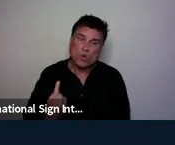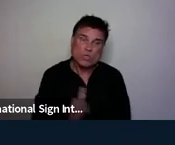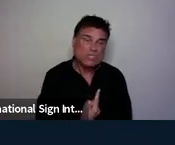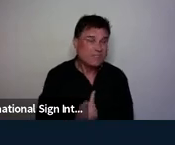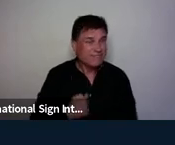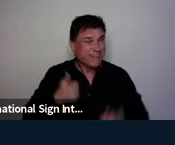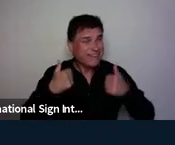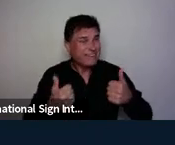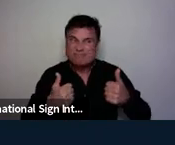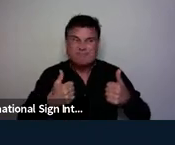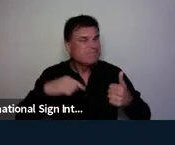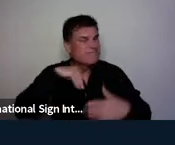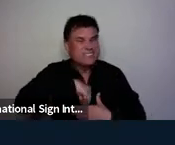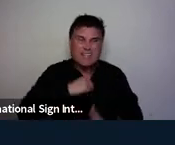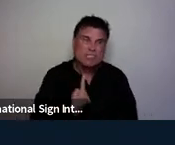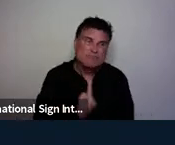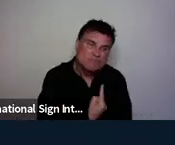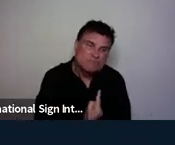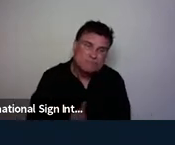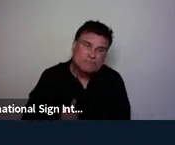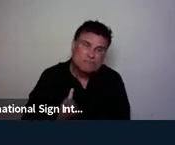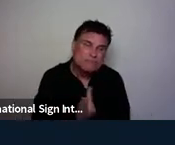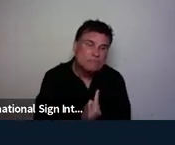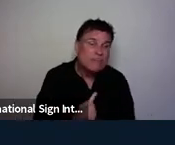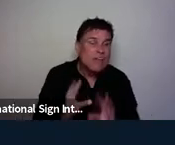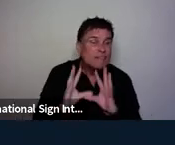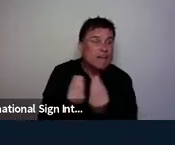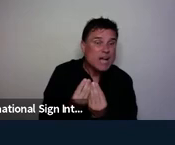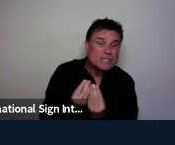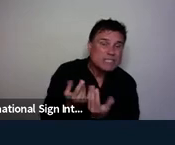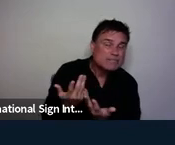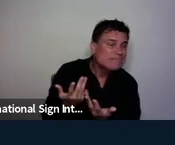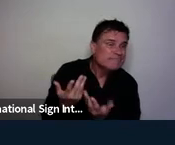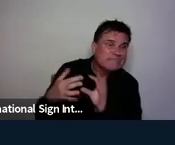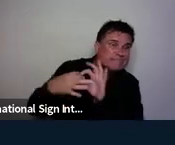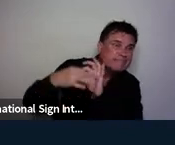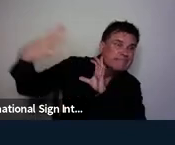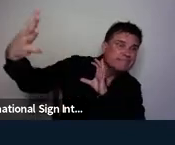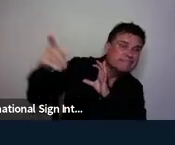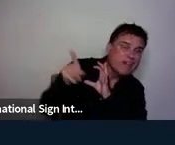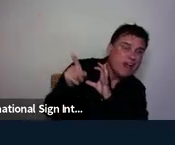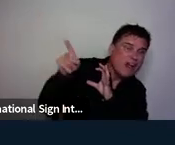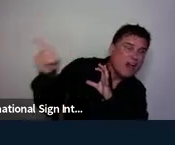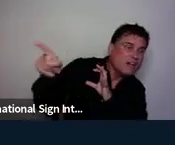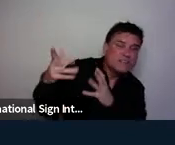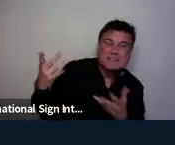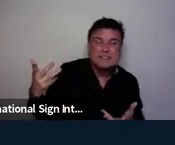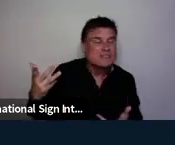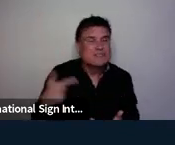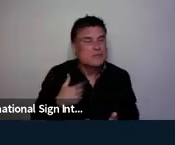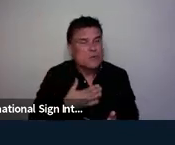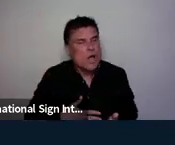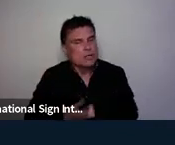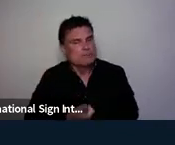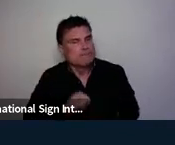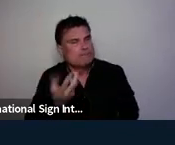family, basically other caring people who can listen to me without any judgment. I am grateful for the investment in the technology